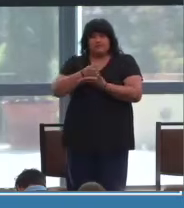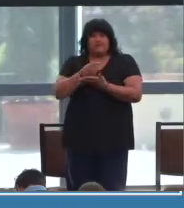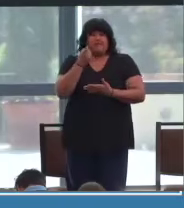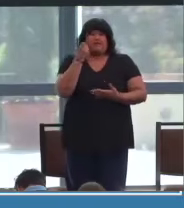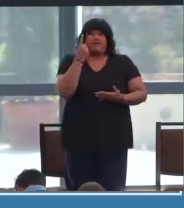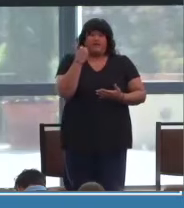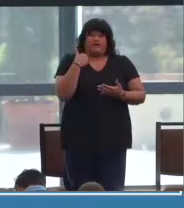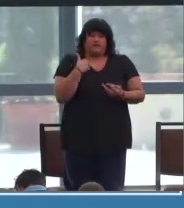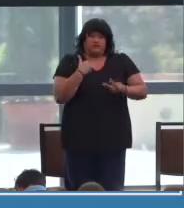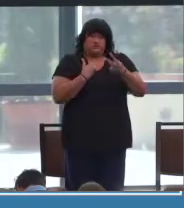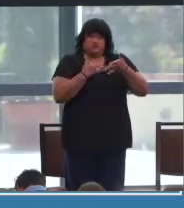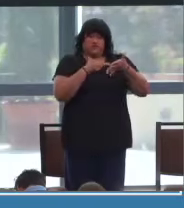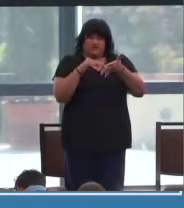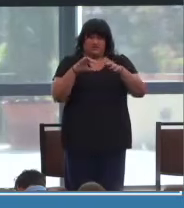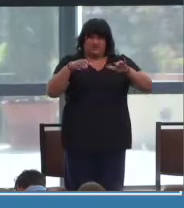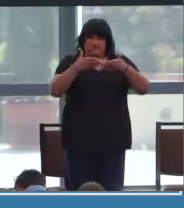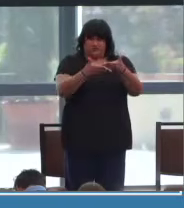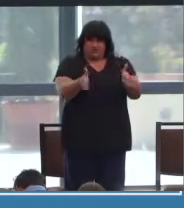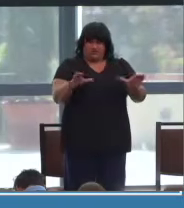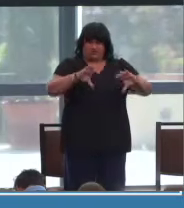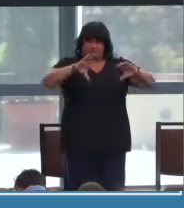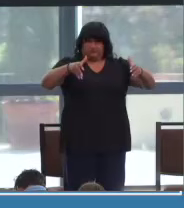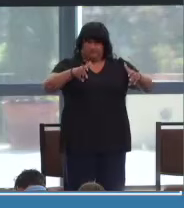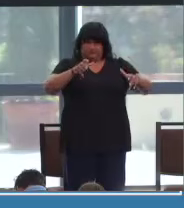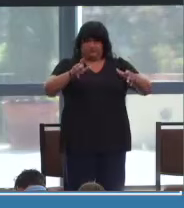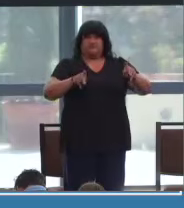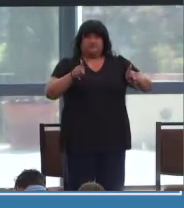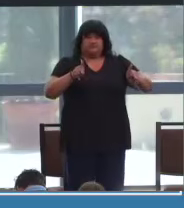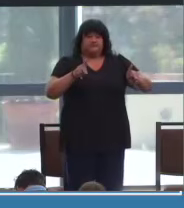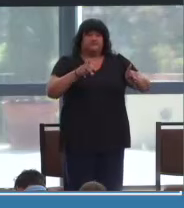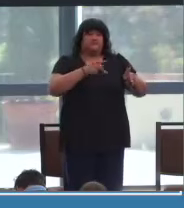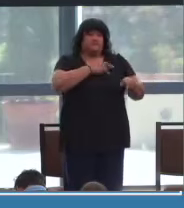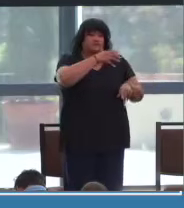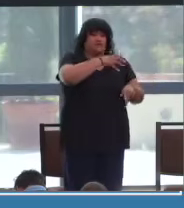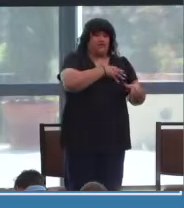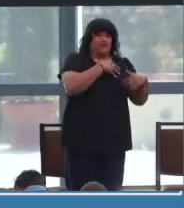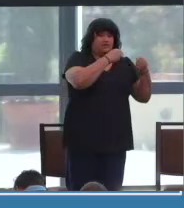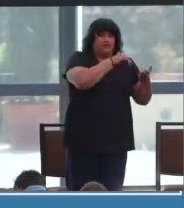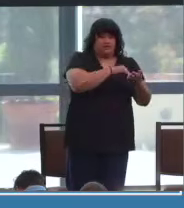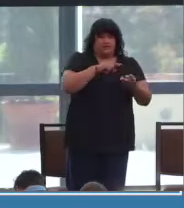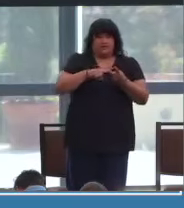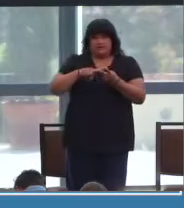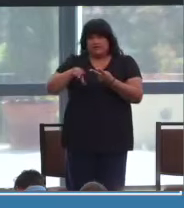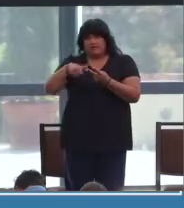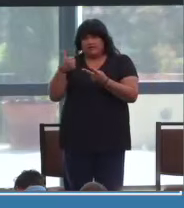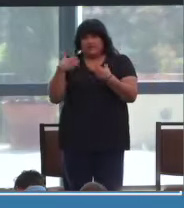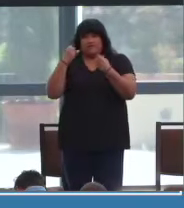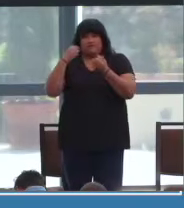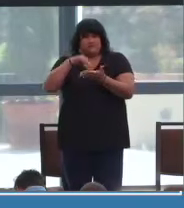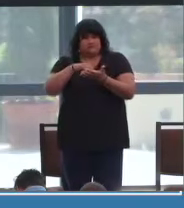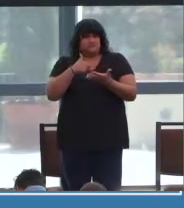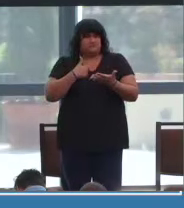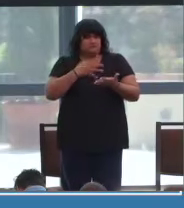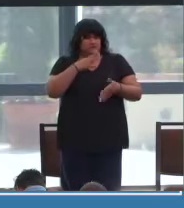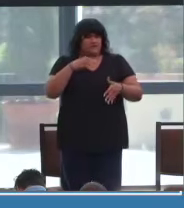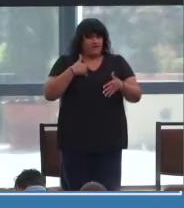general population at the time, the Women's Health Initiative and the Nurses' Health Study. And these studies were done because, you know, as I mentioned, we were